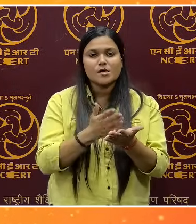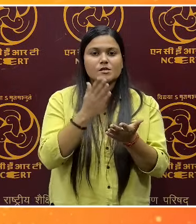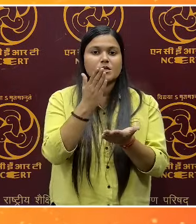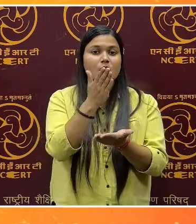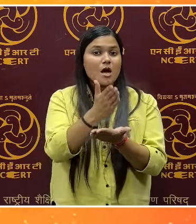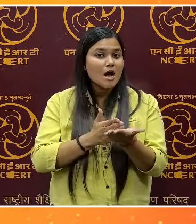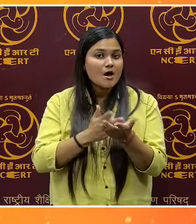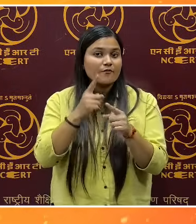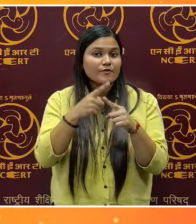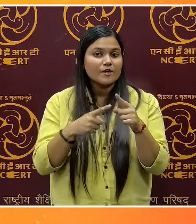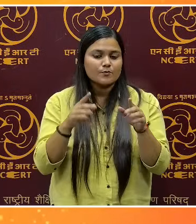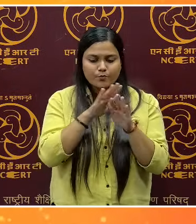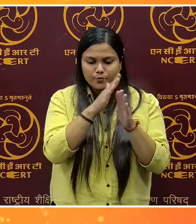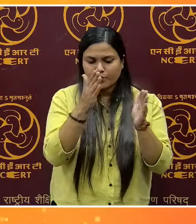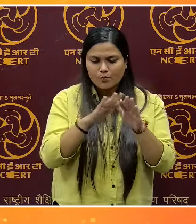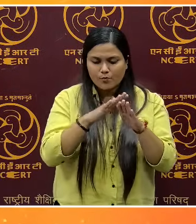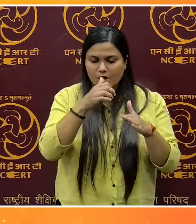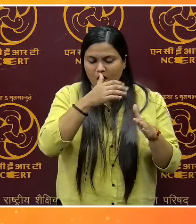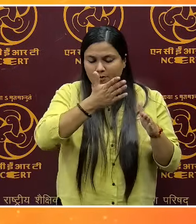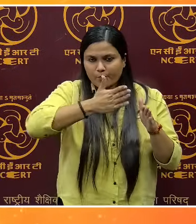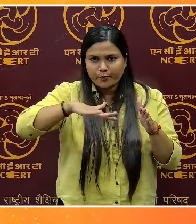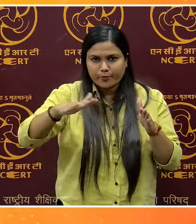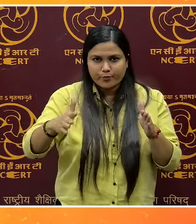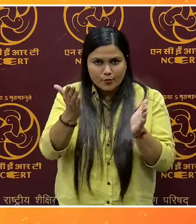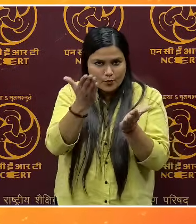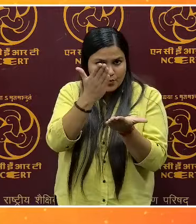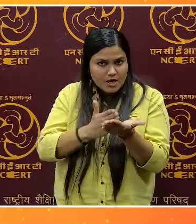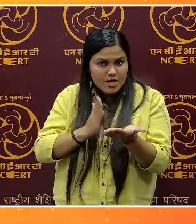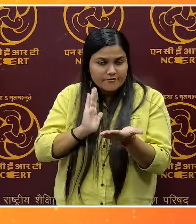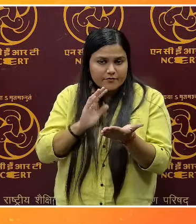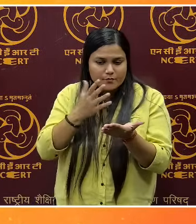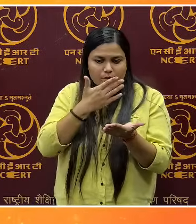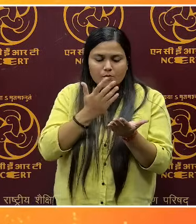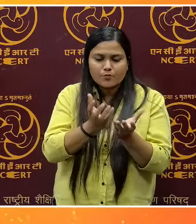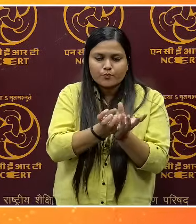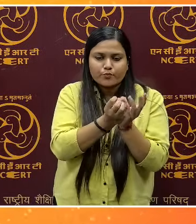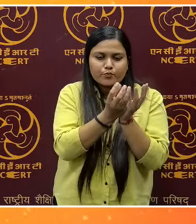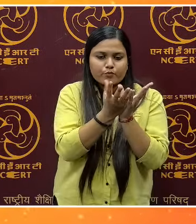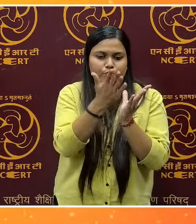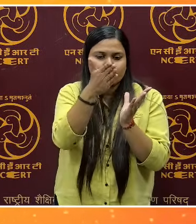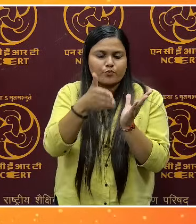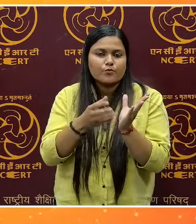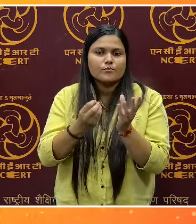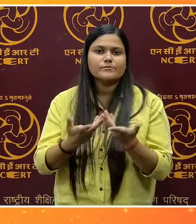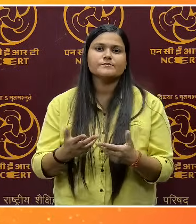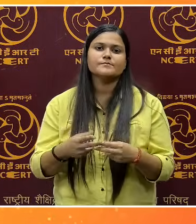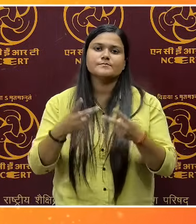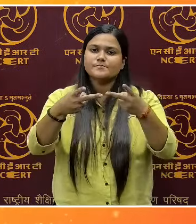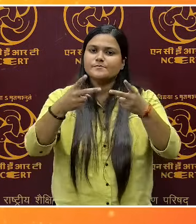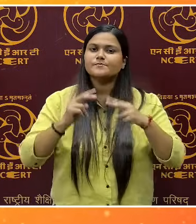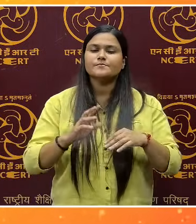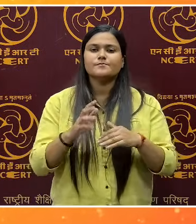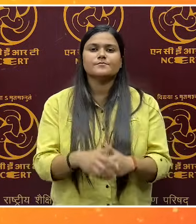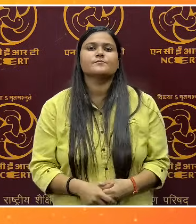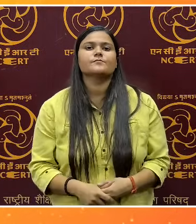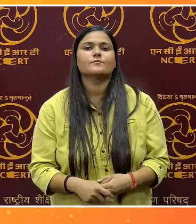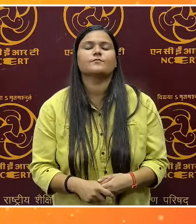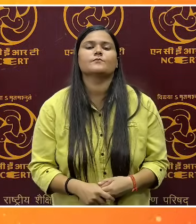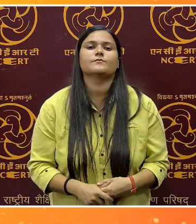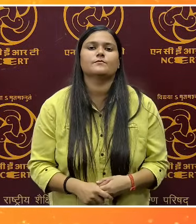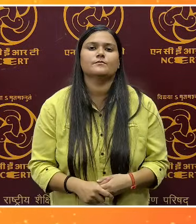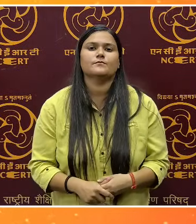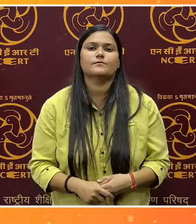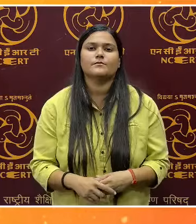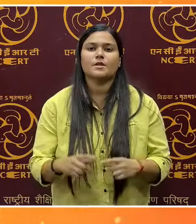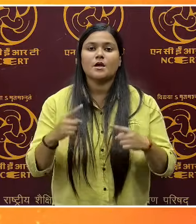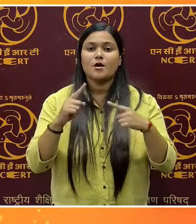day, isn't it? Write the number of lotuses in exponential form when the pond was part